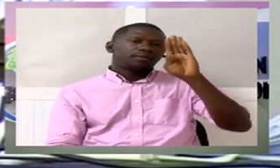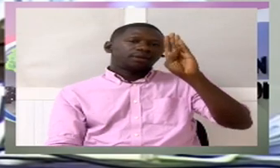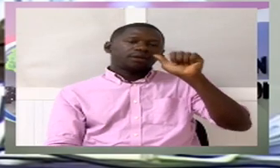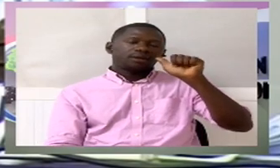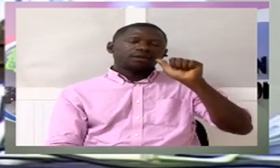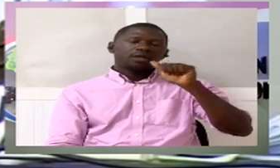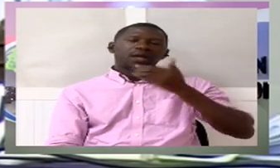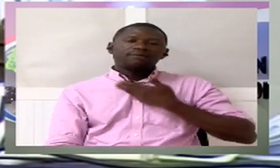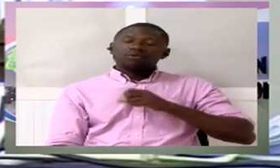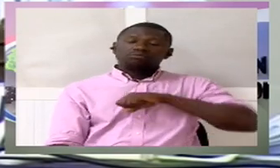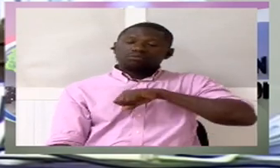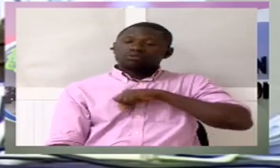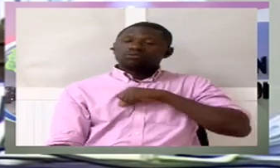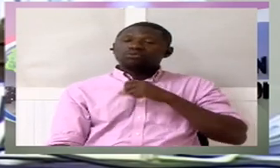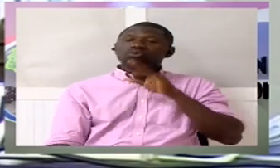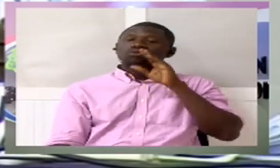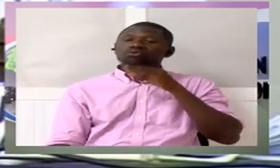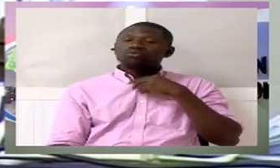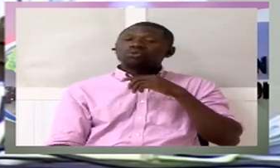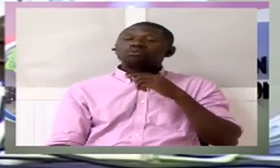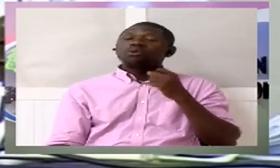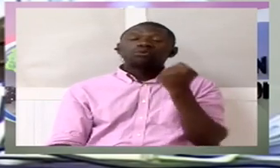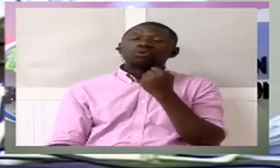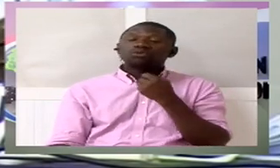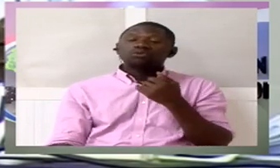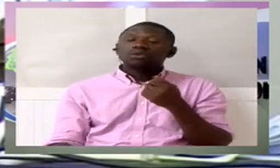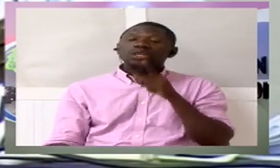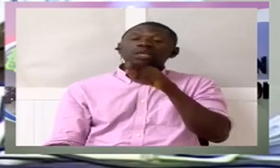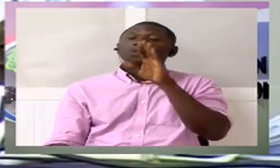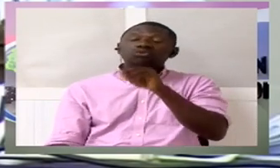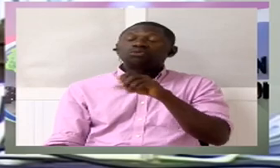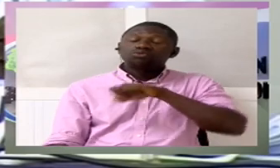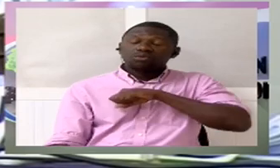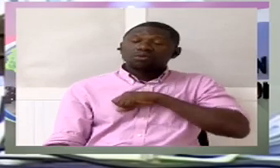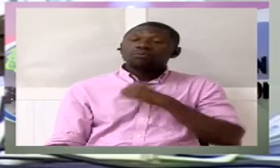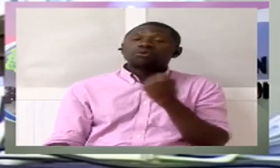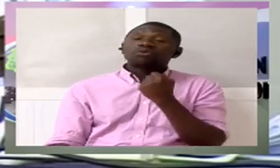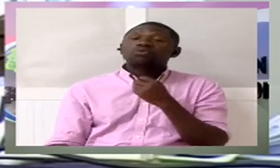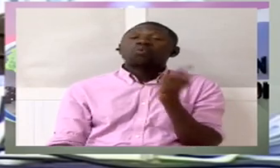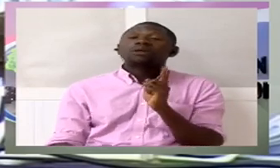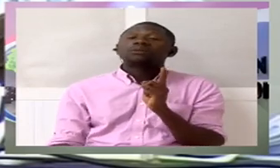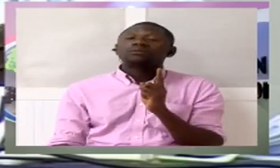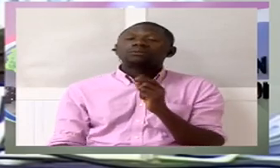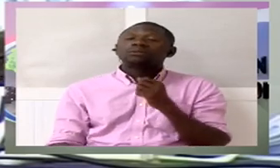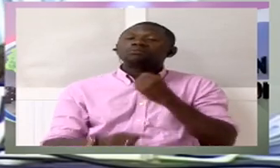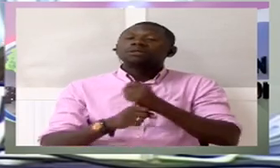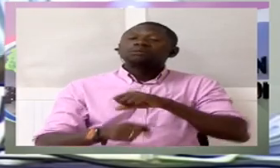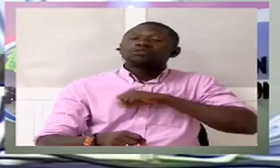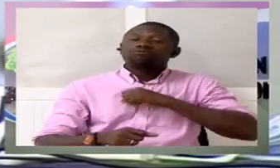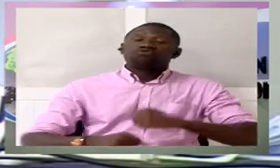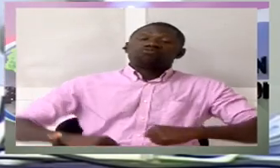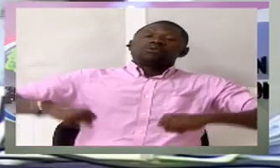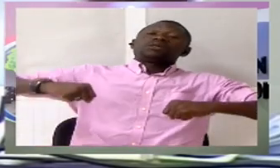to blame for his present situation as he became too big. Woto President, His